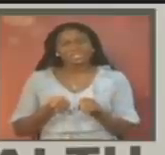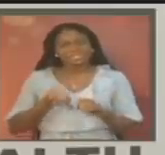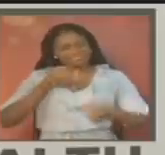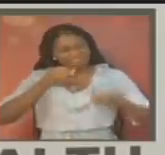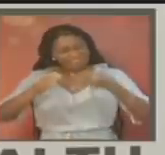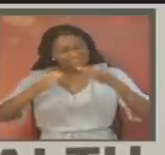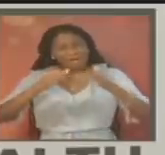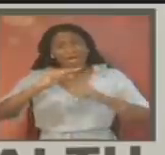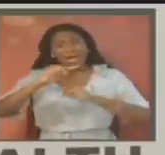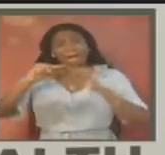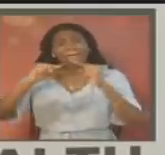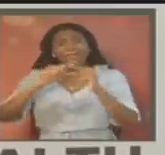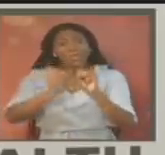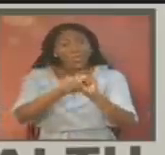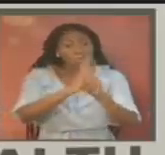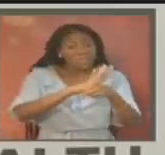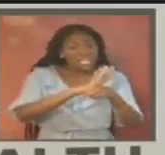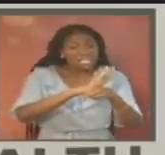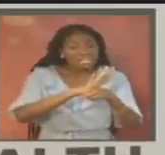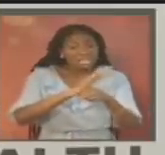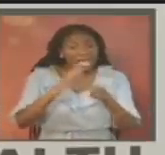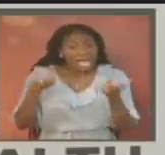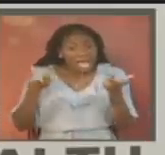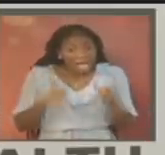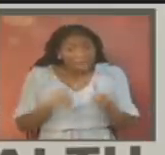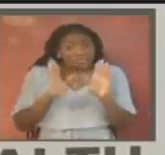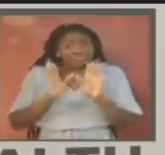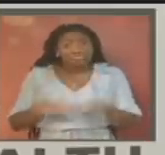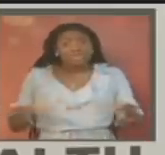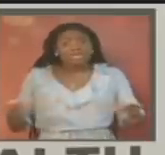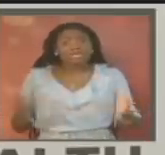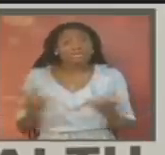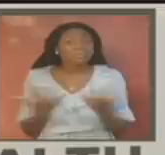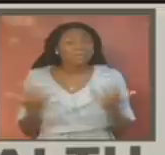about COVID-19 and children. So just